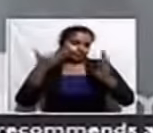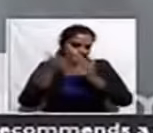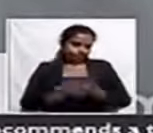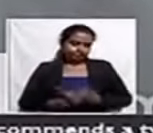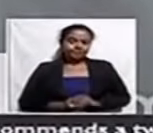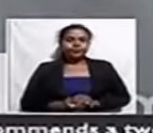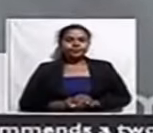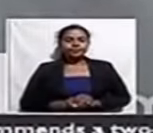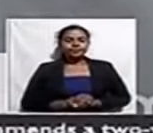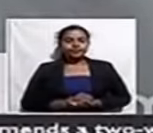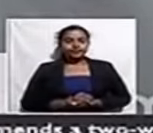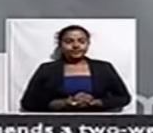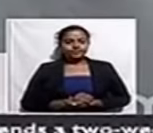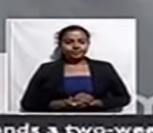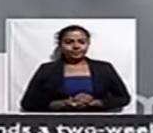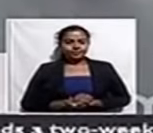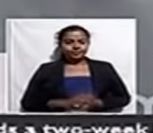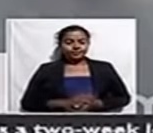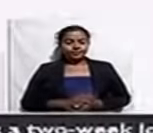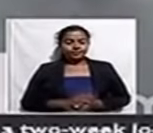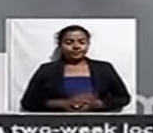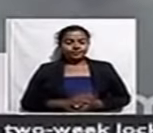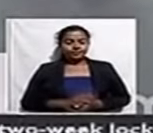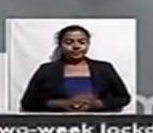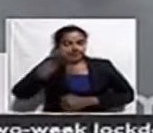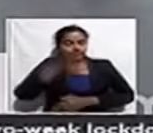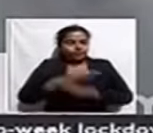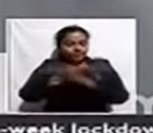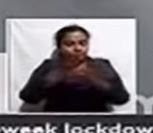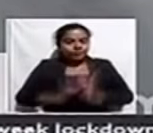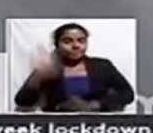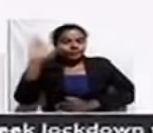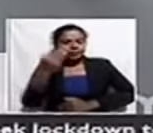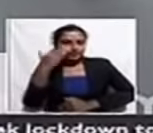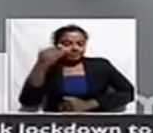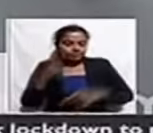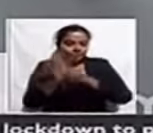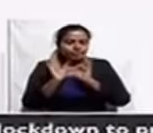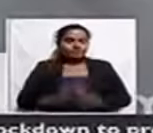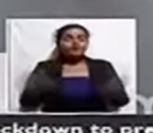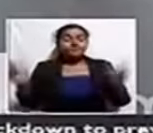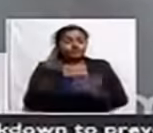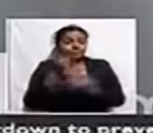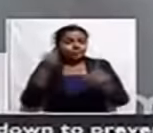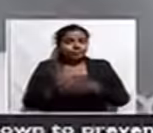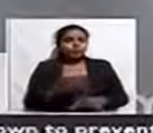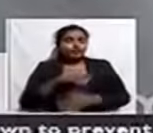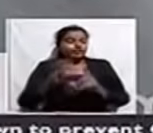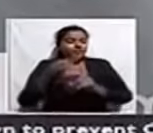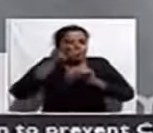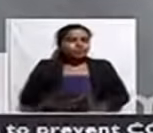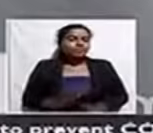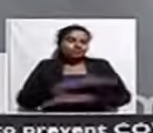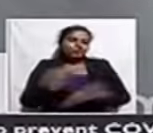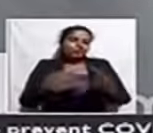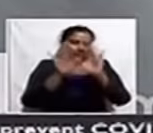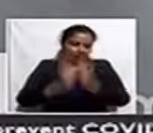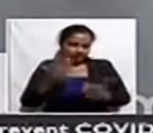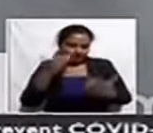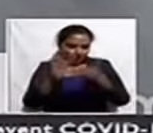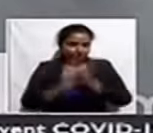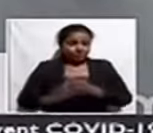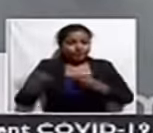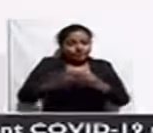The COVID-19 pandemic and its resultant measures primarily affect the poor communities that account for approximately 30% of our